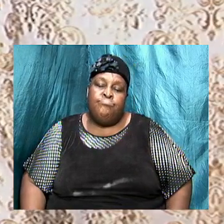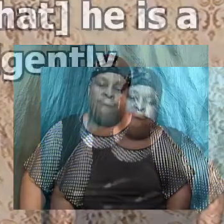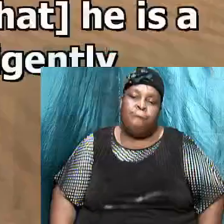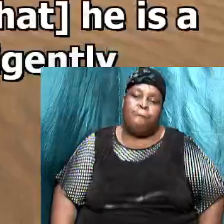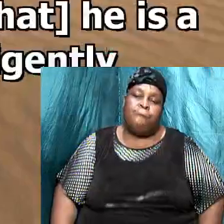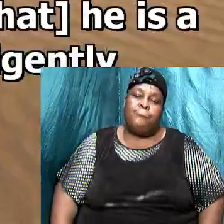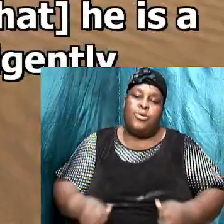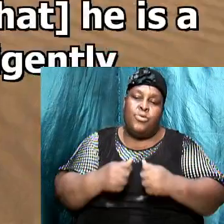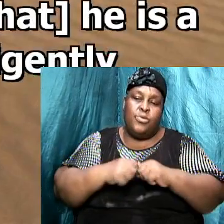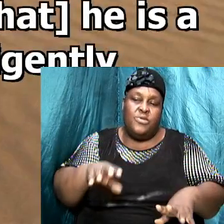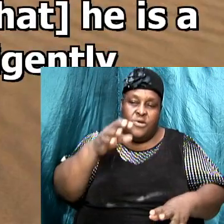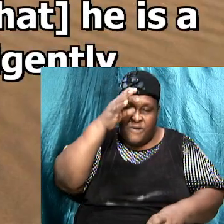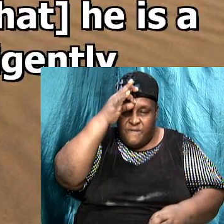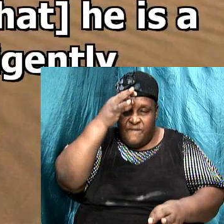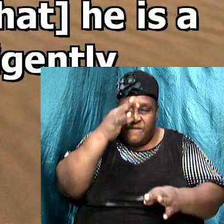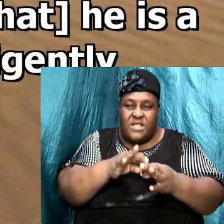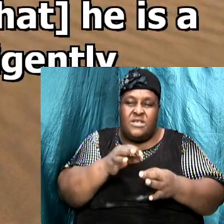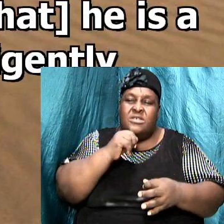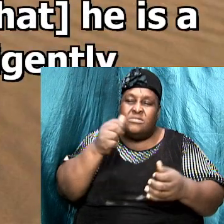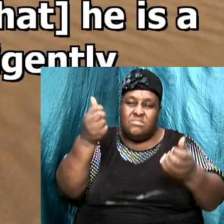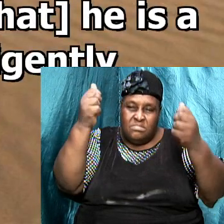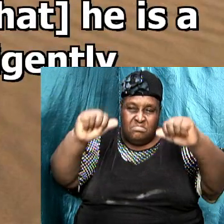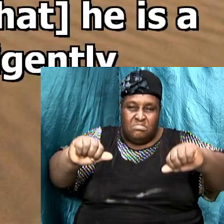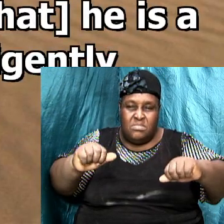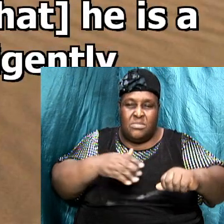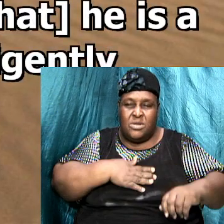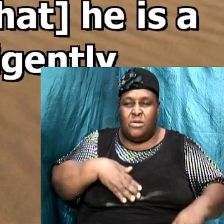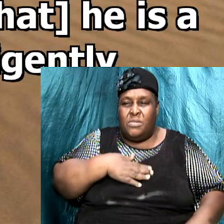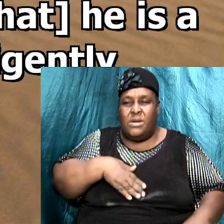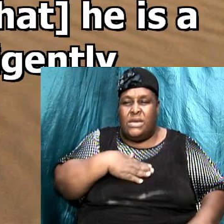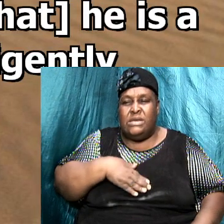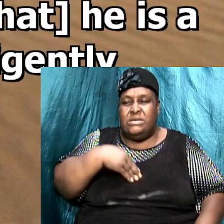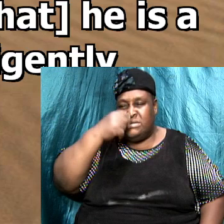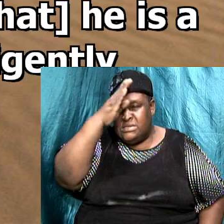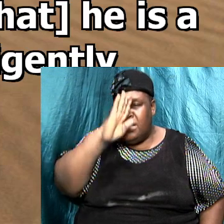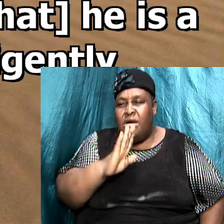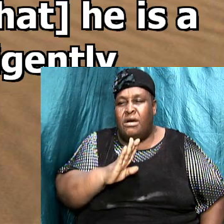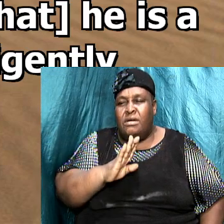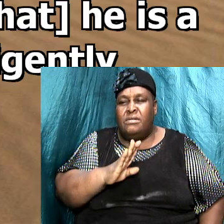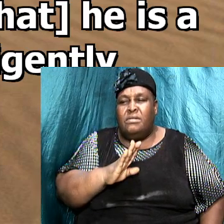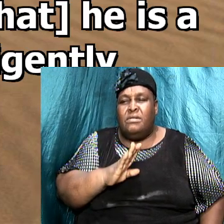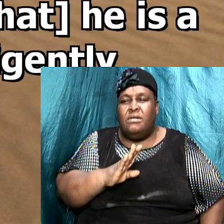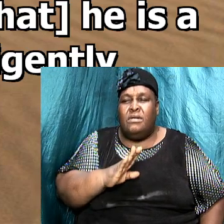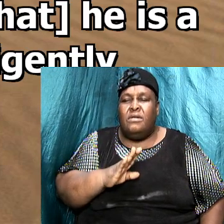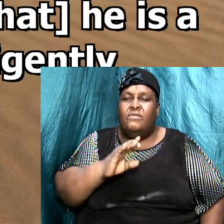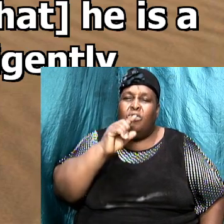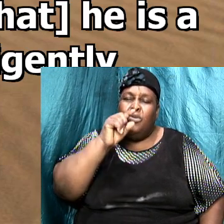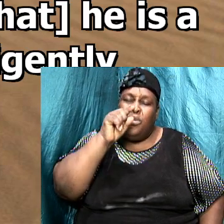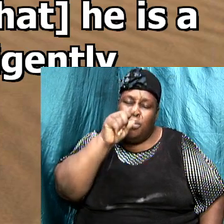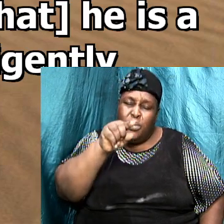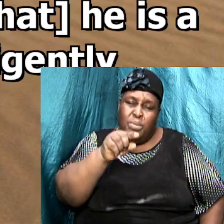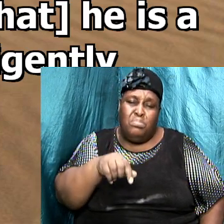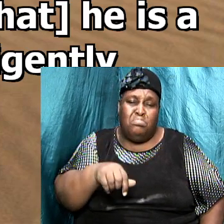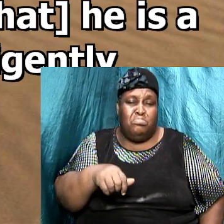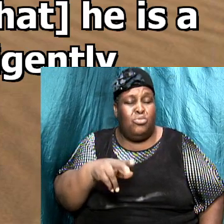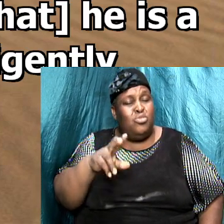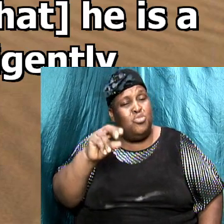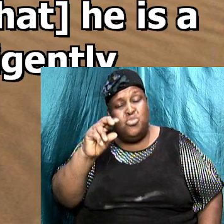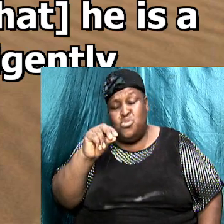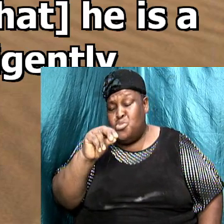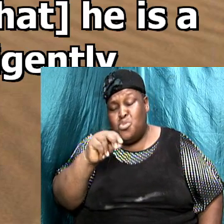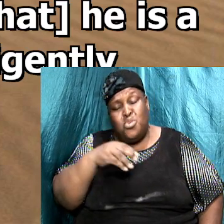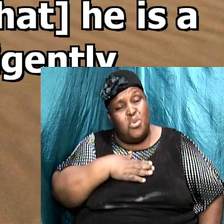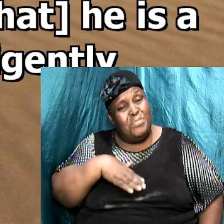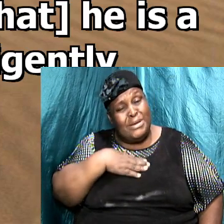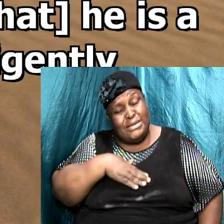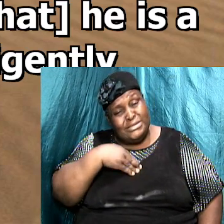But without faith, it is impossible to please God. In other words, there is no